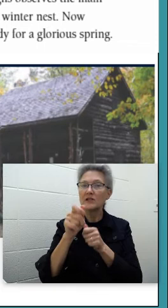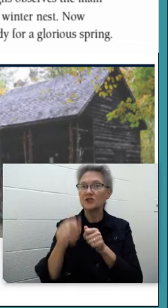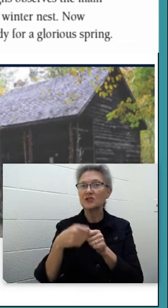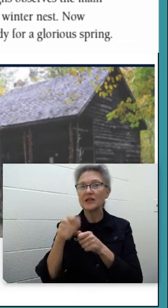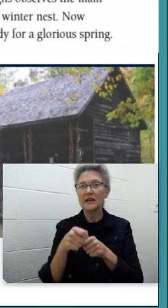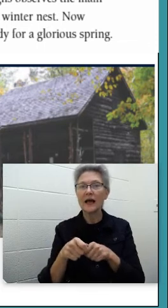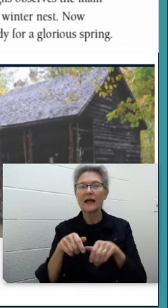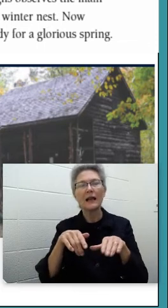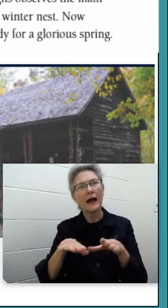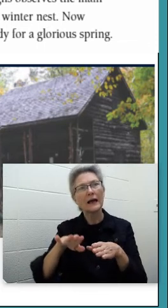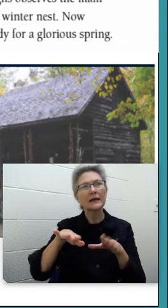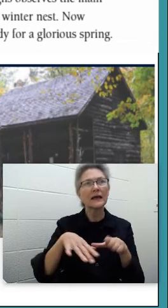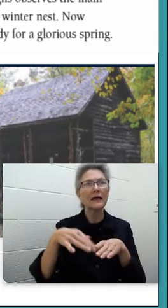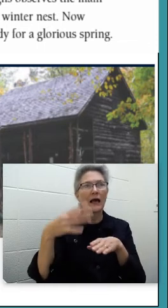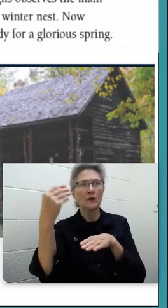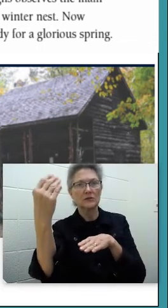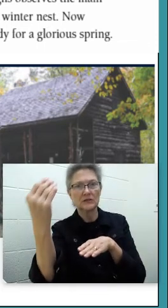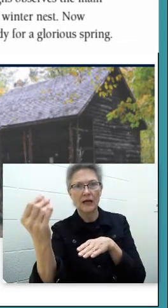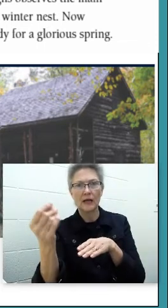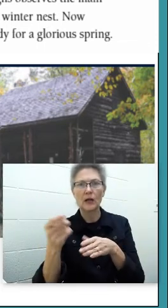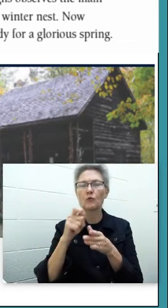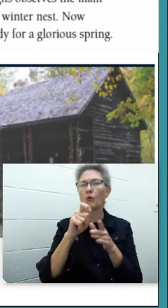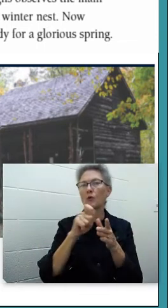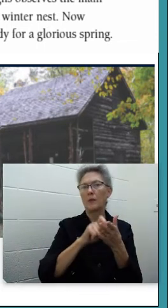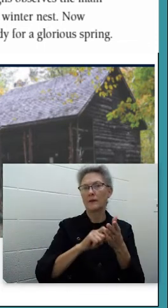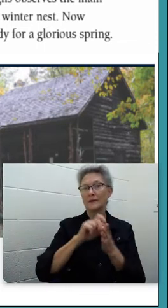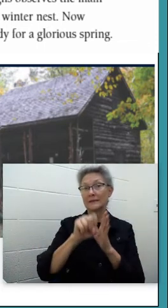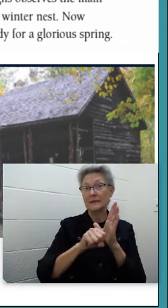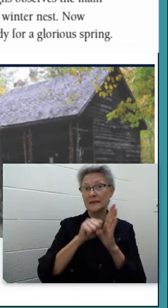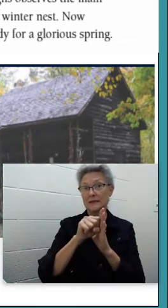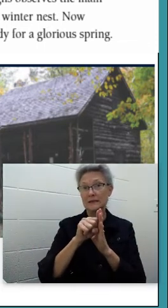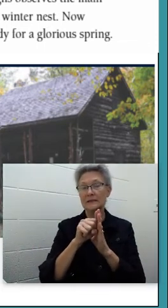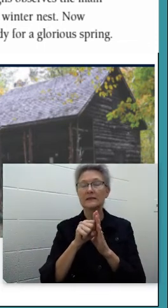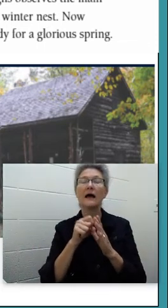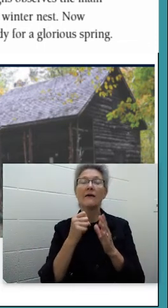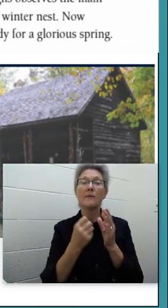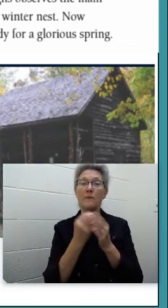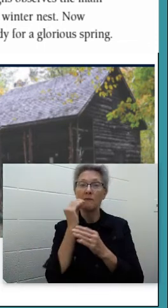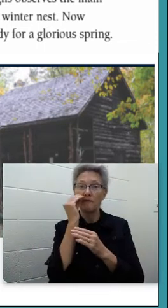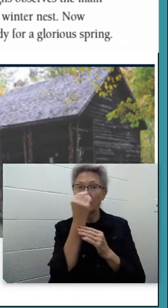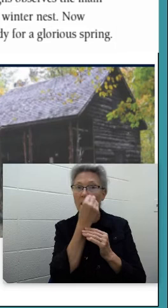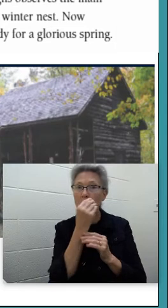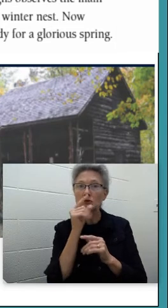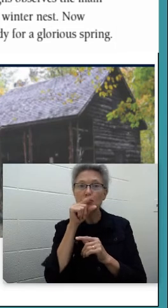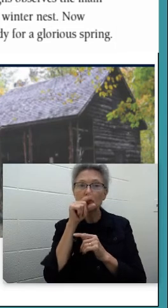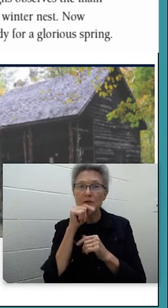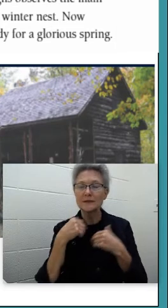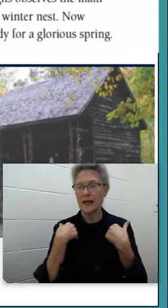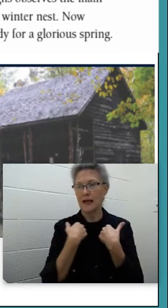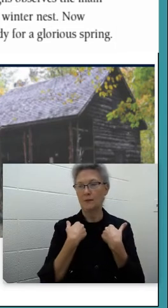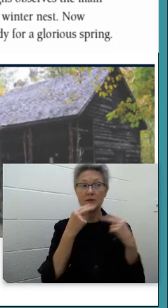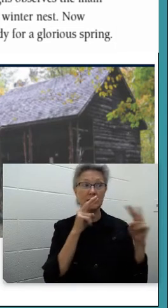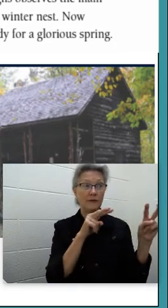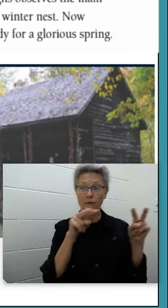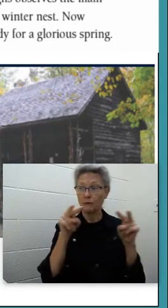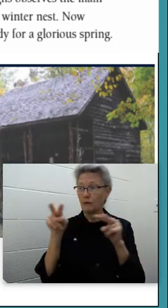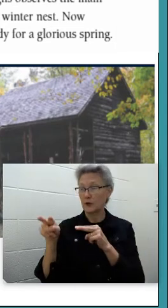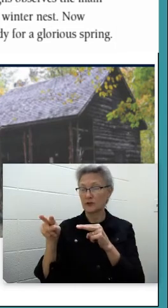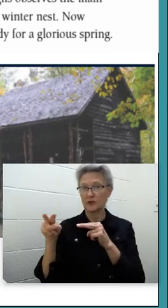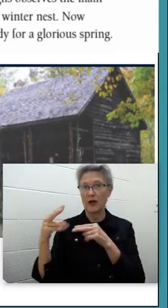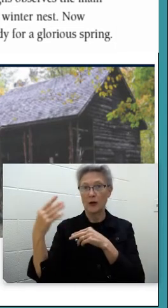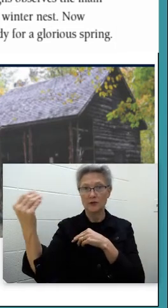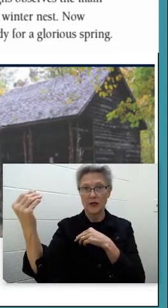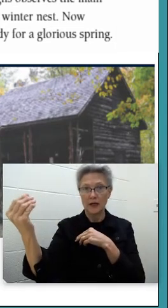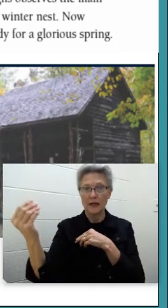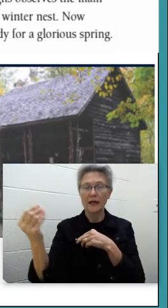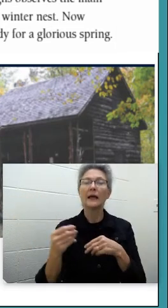the seasons. He wrote about the birds, flowers, and animals he saw outside his window. Burroughs spent most of his